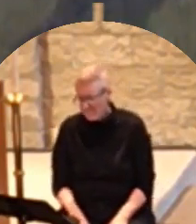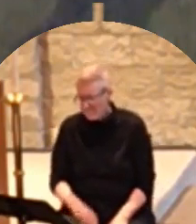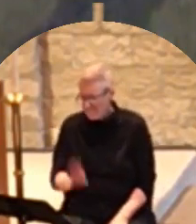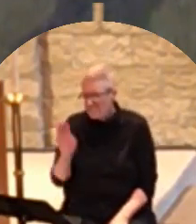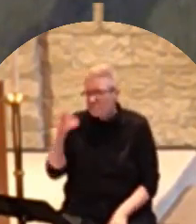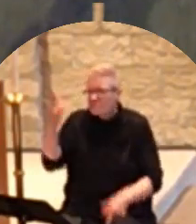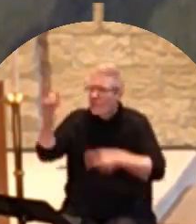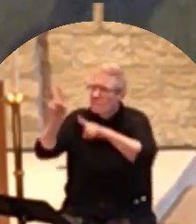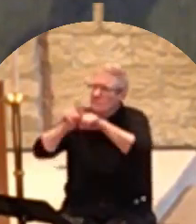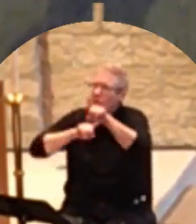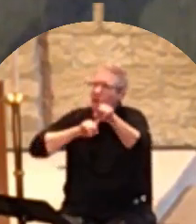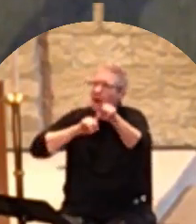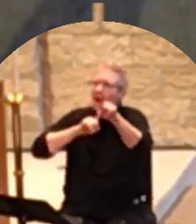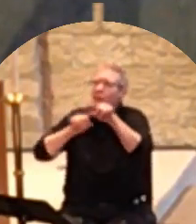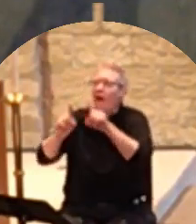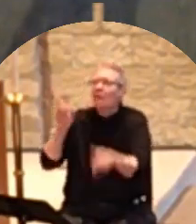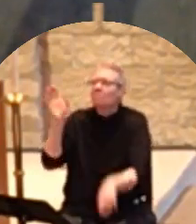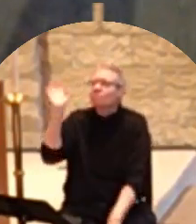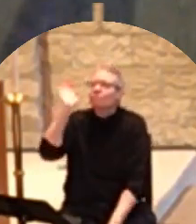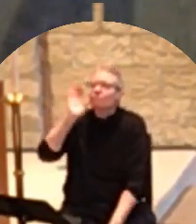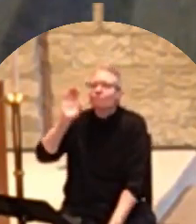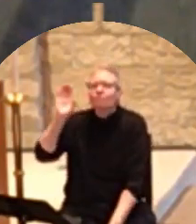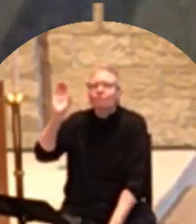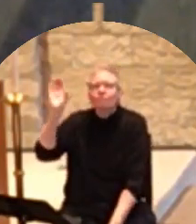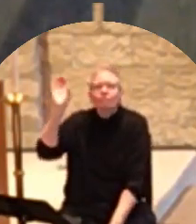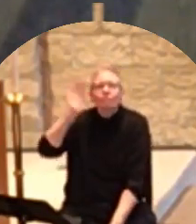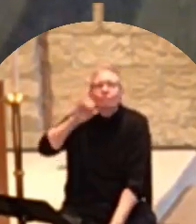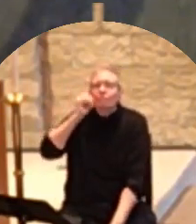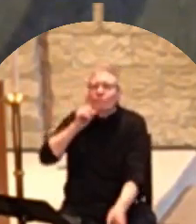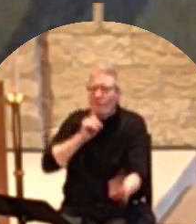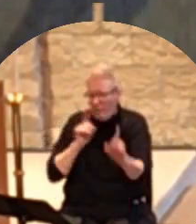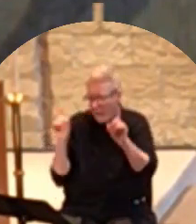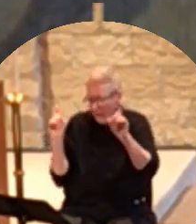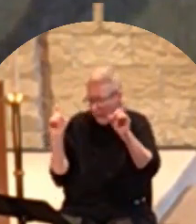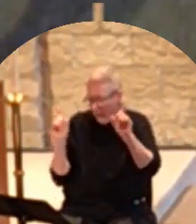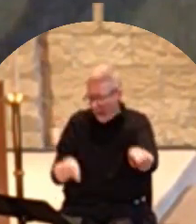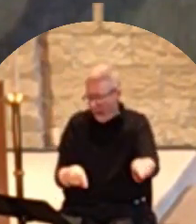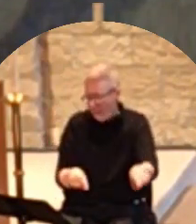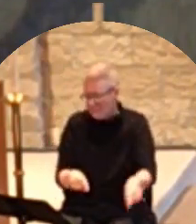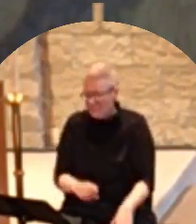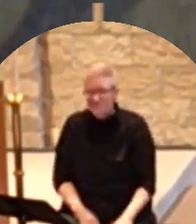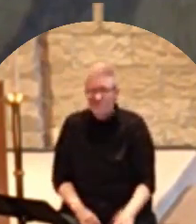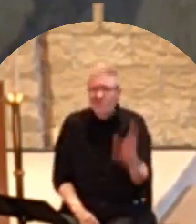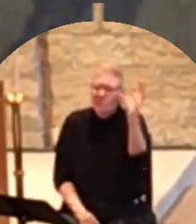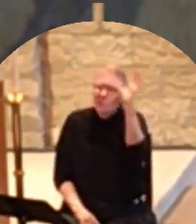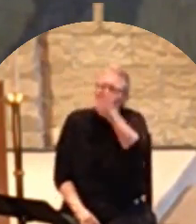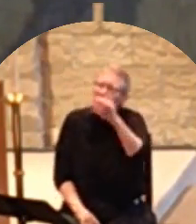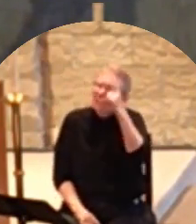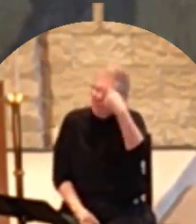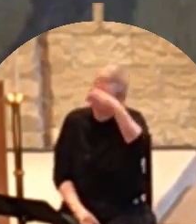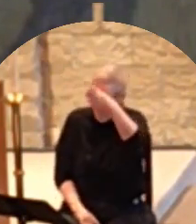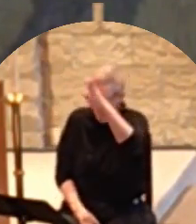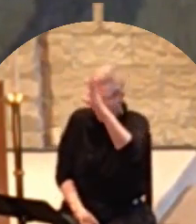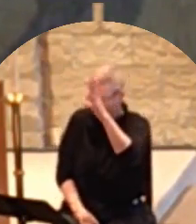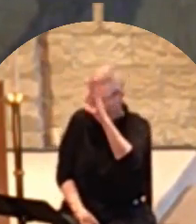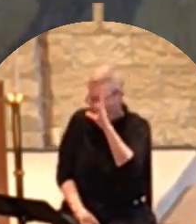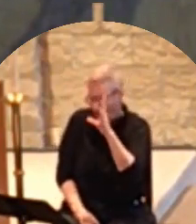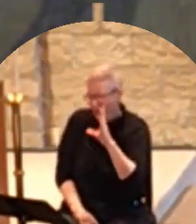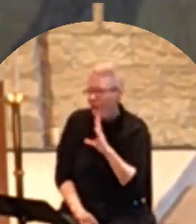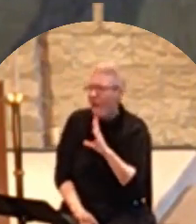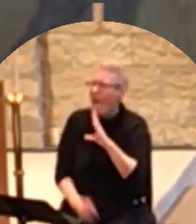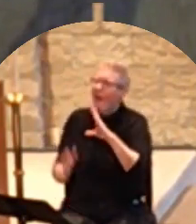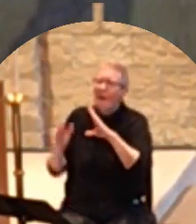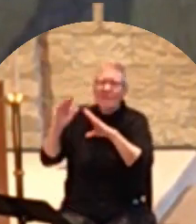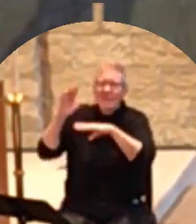Look to the stars in search of the answers. Look for God and life on distant planets.